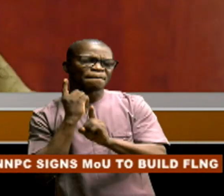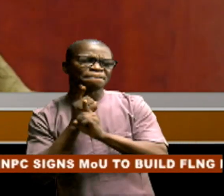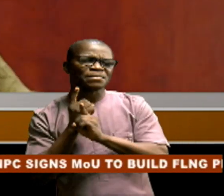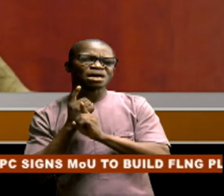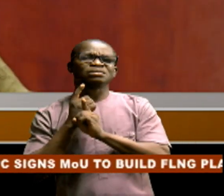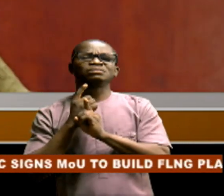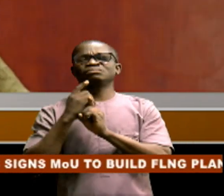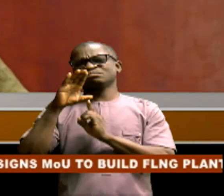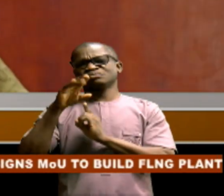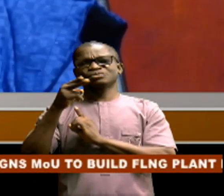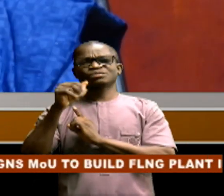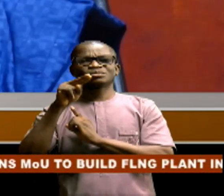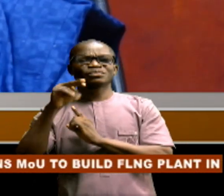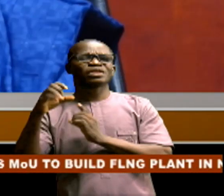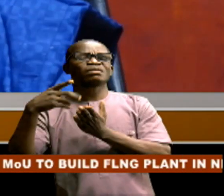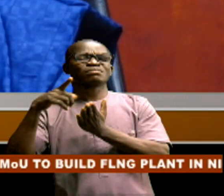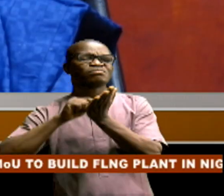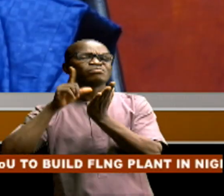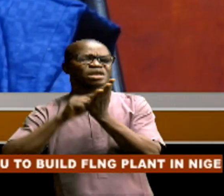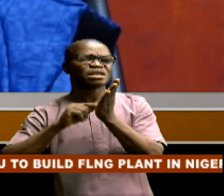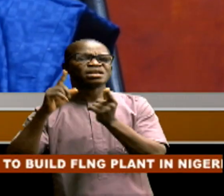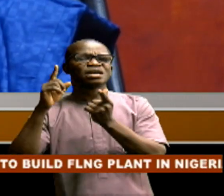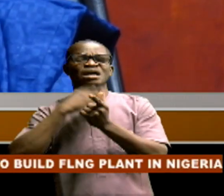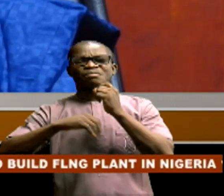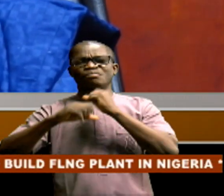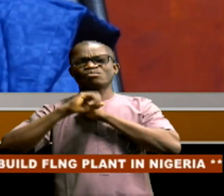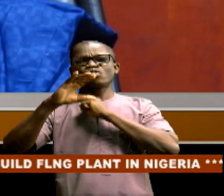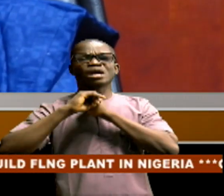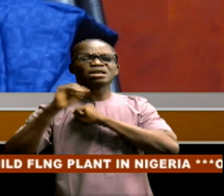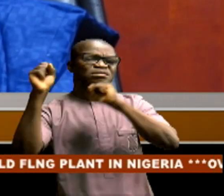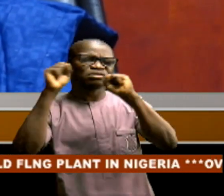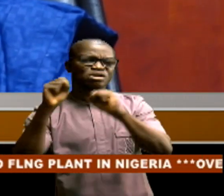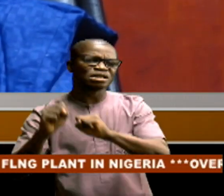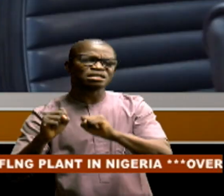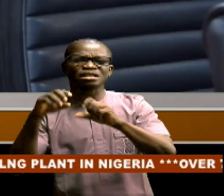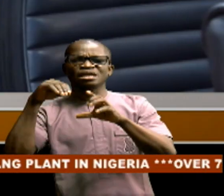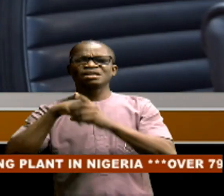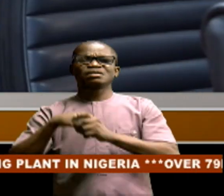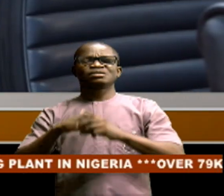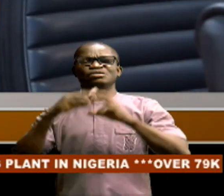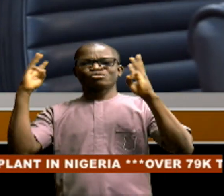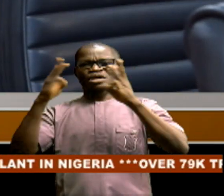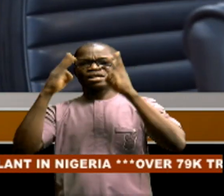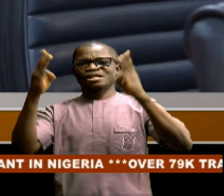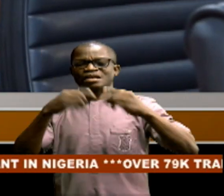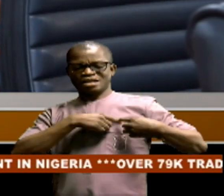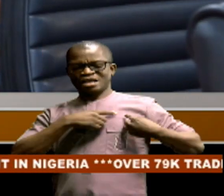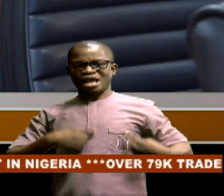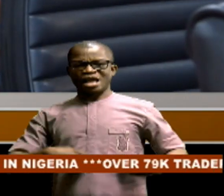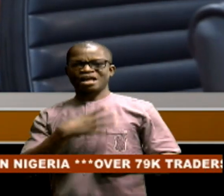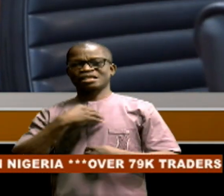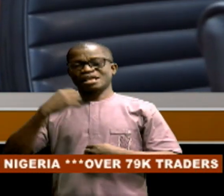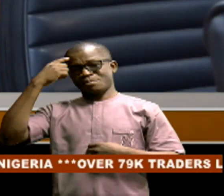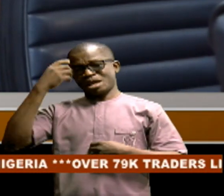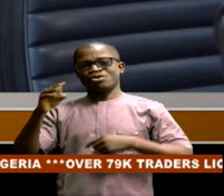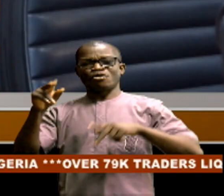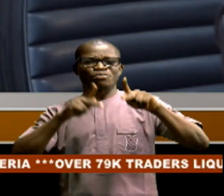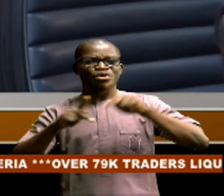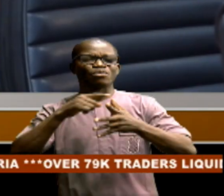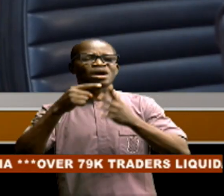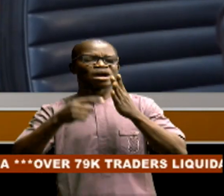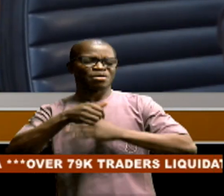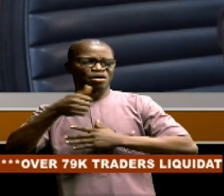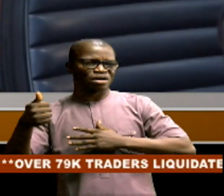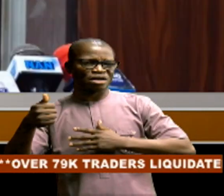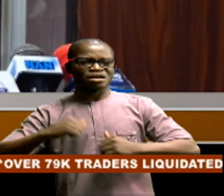of civil-military relations, and broadcasting strategy engagement in winning hearts and minds of the population, among others. Chief